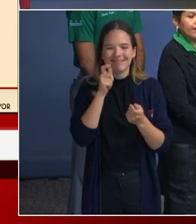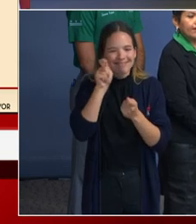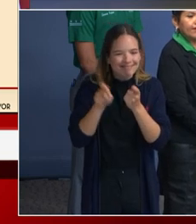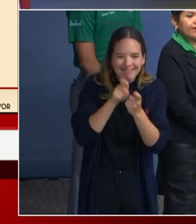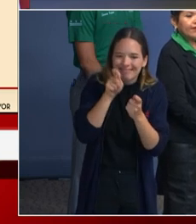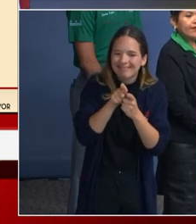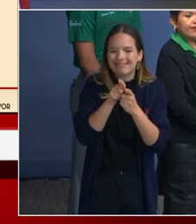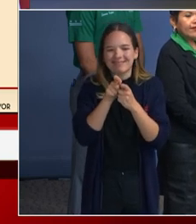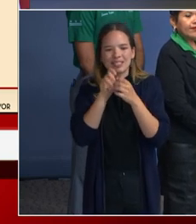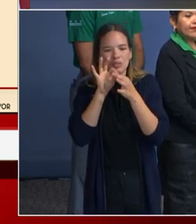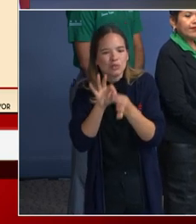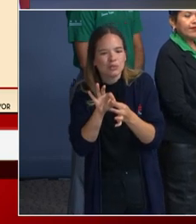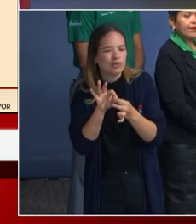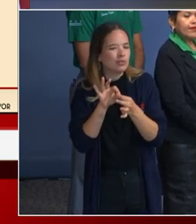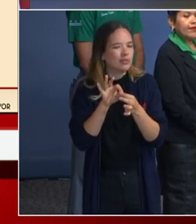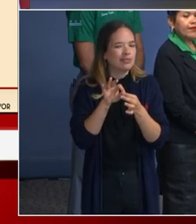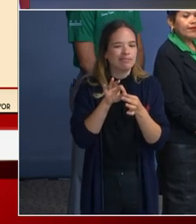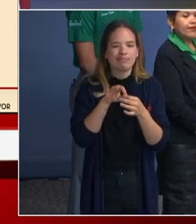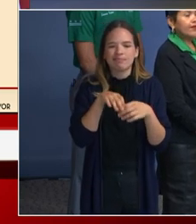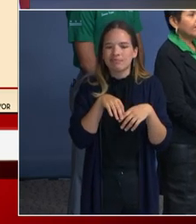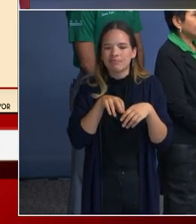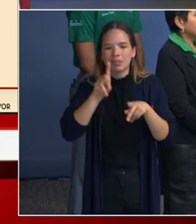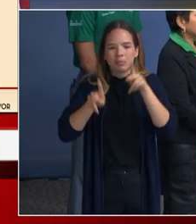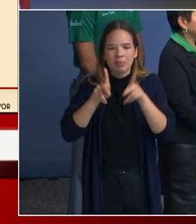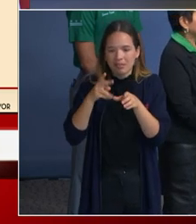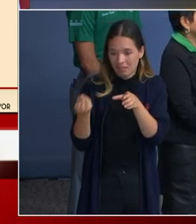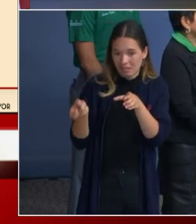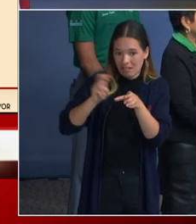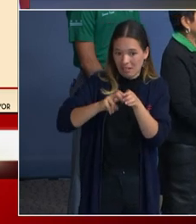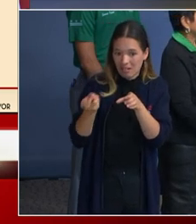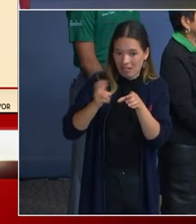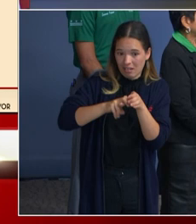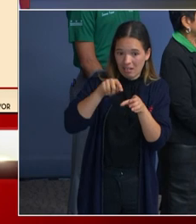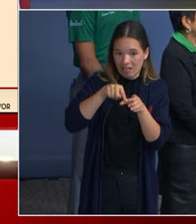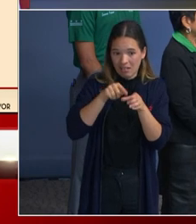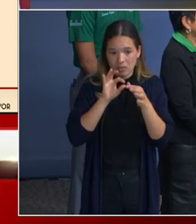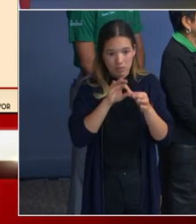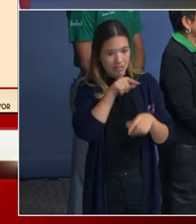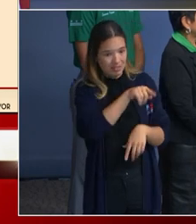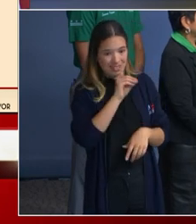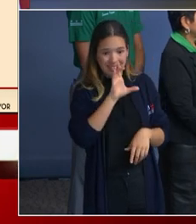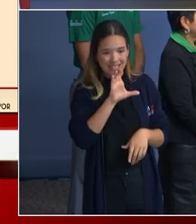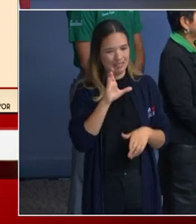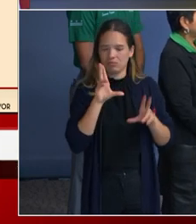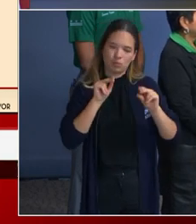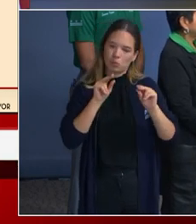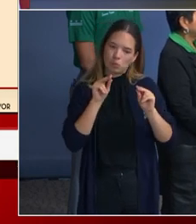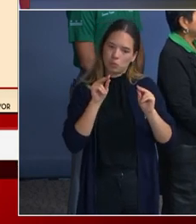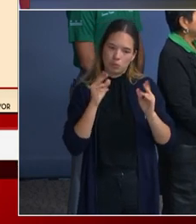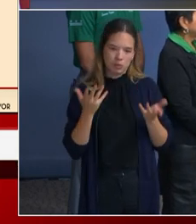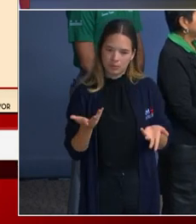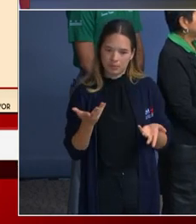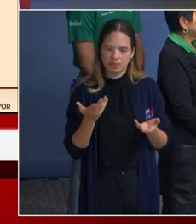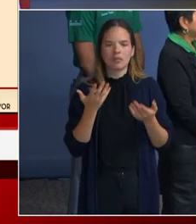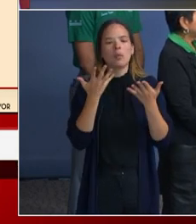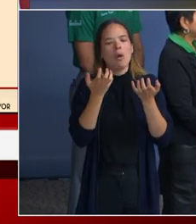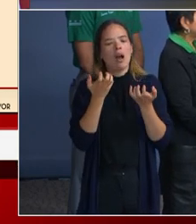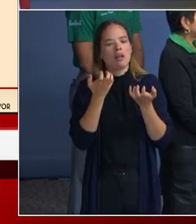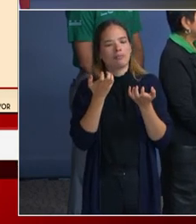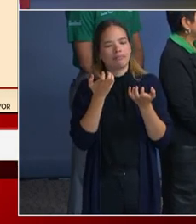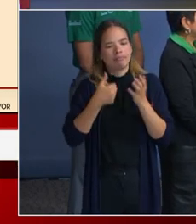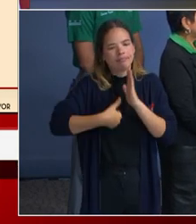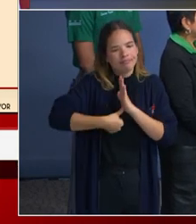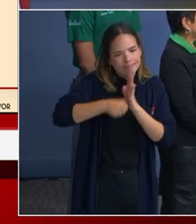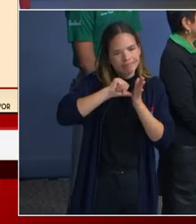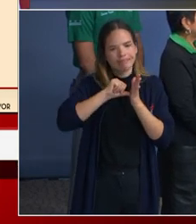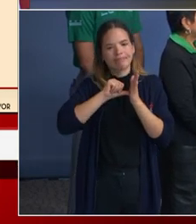ties that the people boarding the buses have to Washington, D.C., but they want to make a point to the